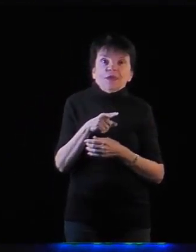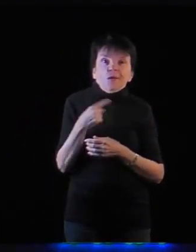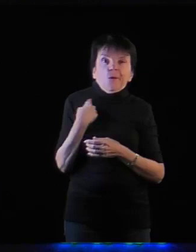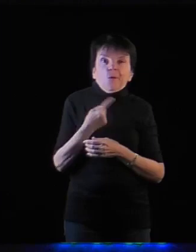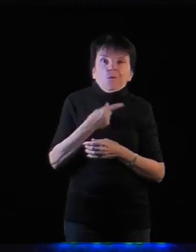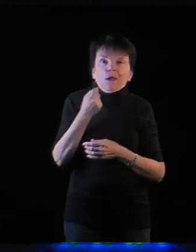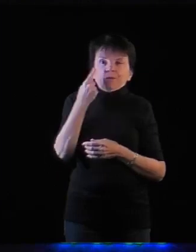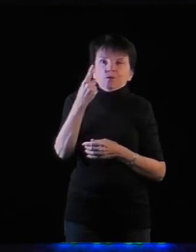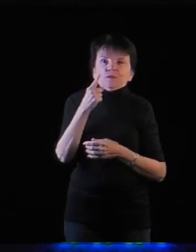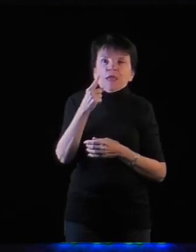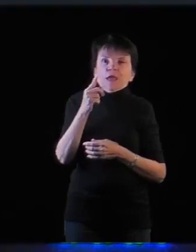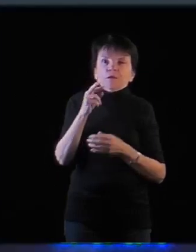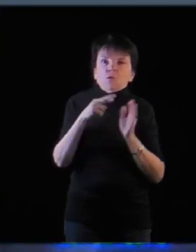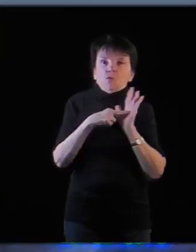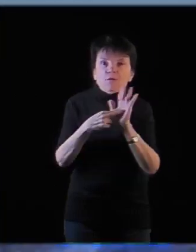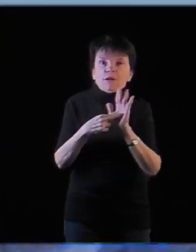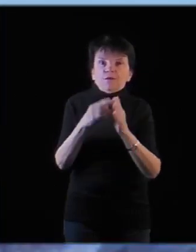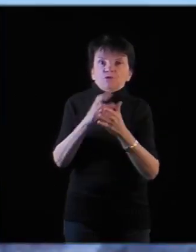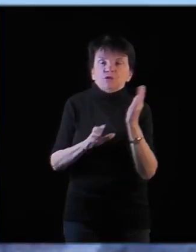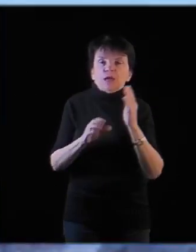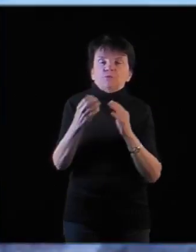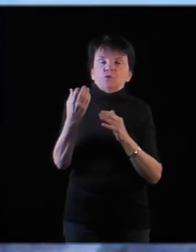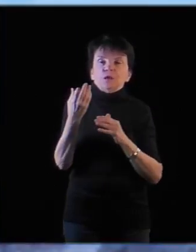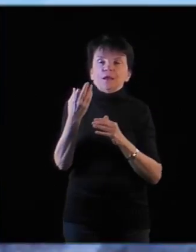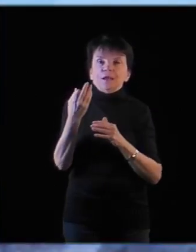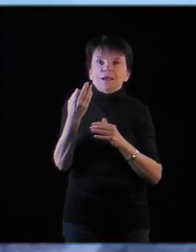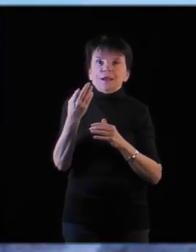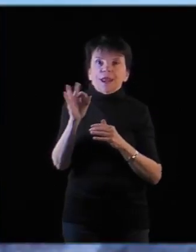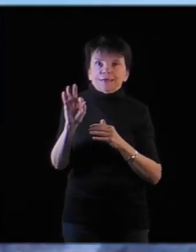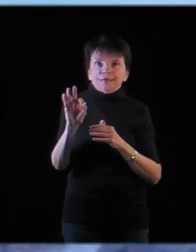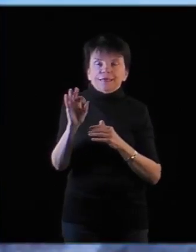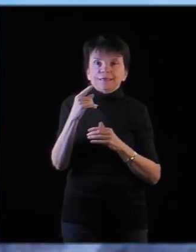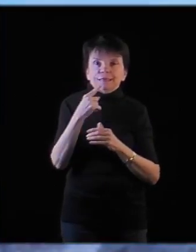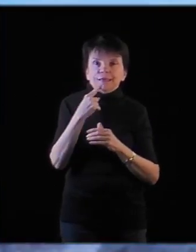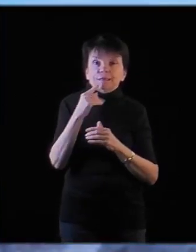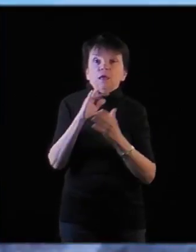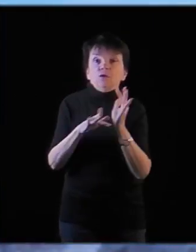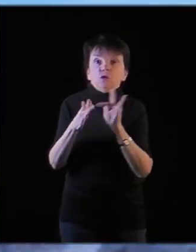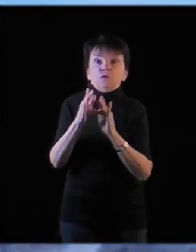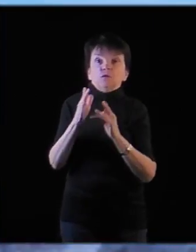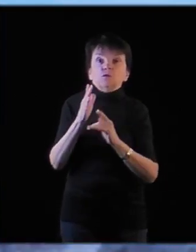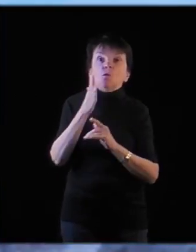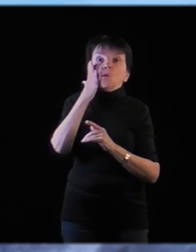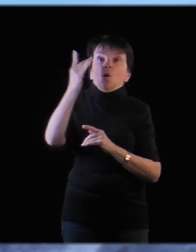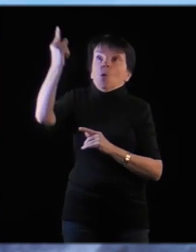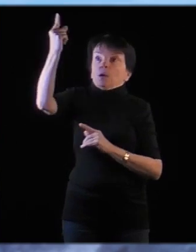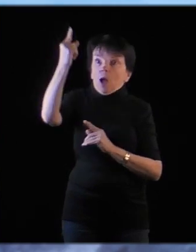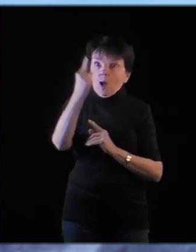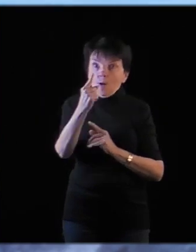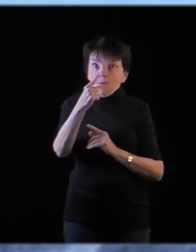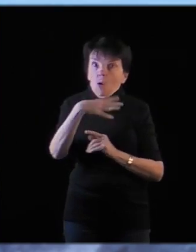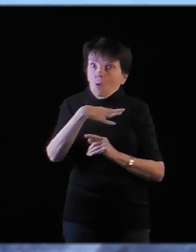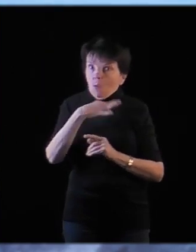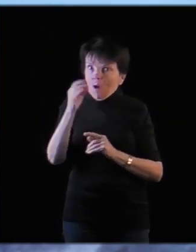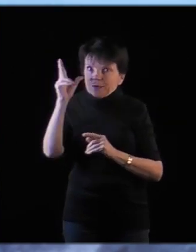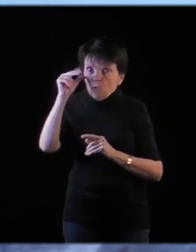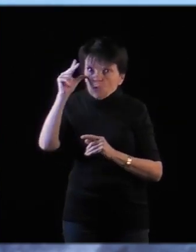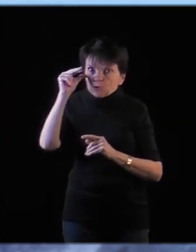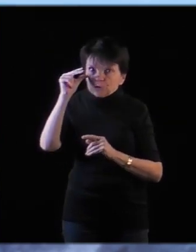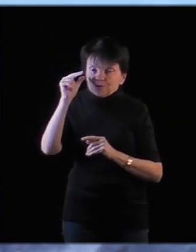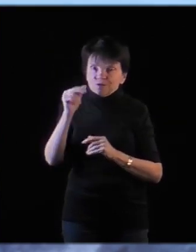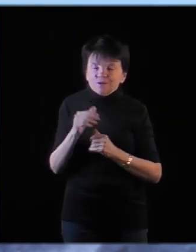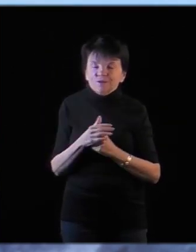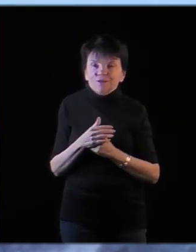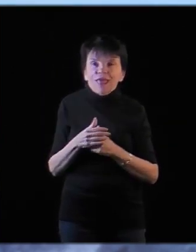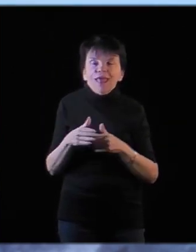Revelation 19 says to us, that Jesus will be coming on a white horse, a white horse. Let's